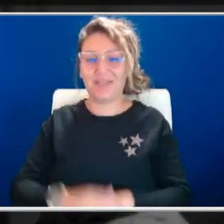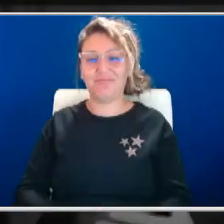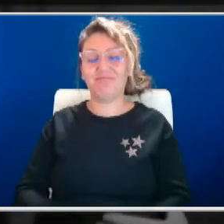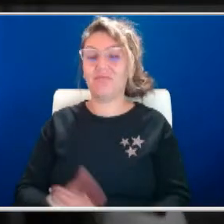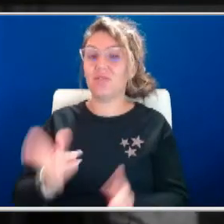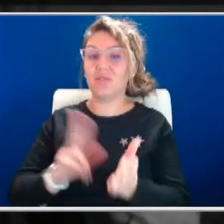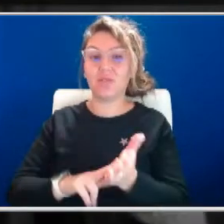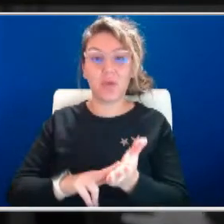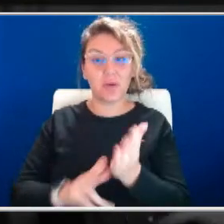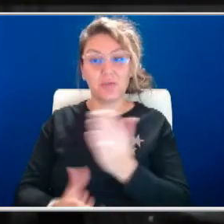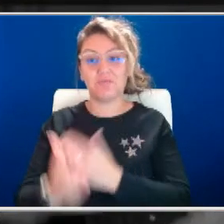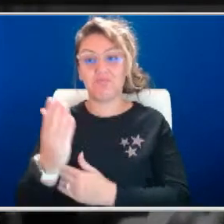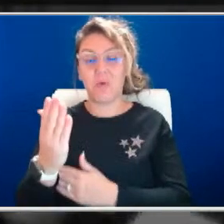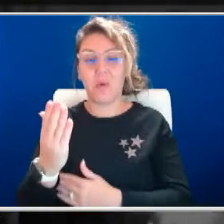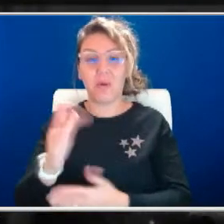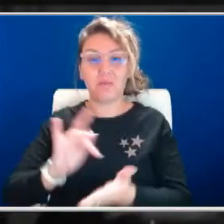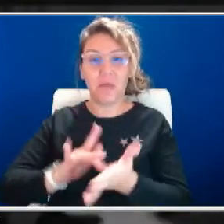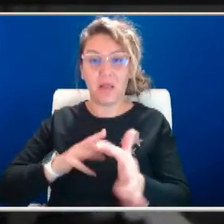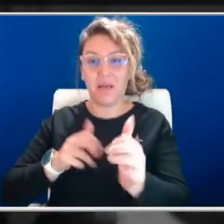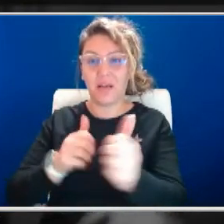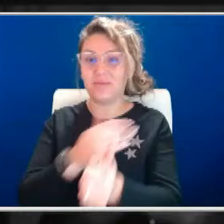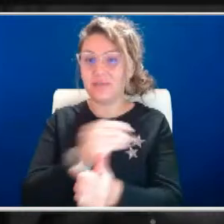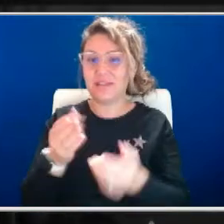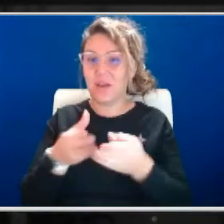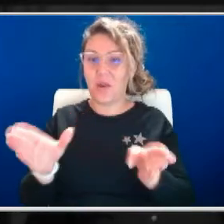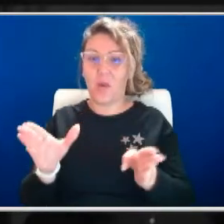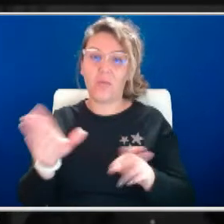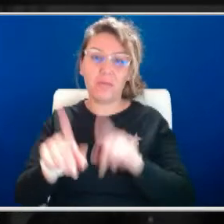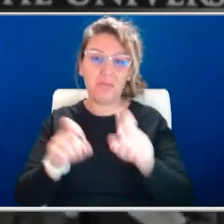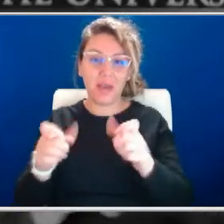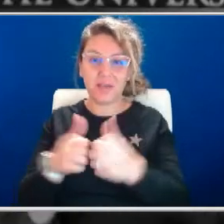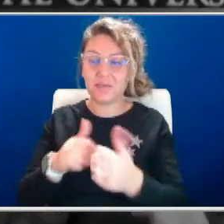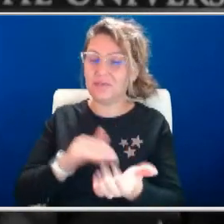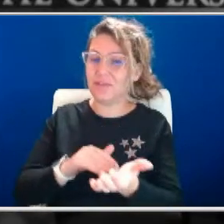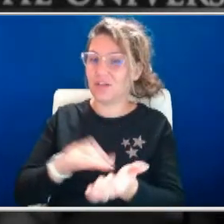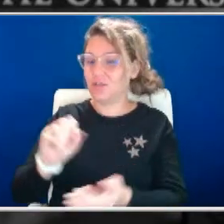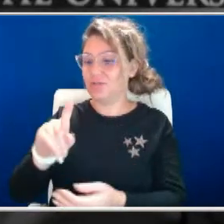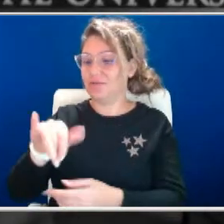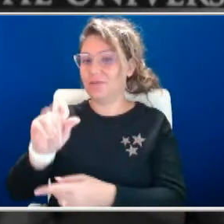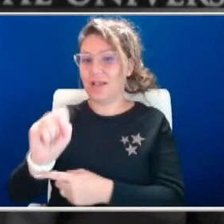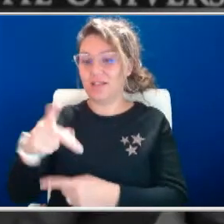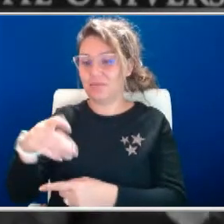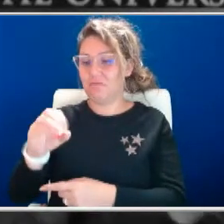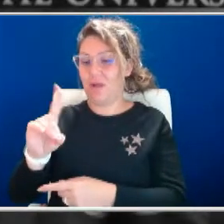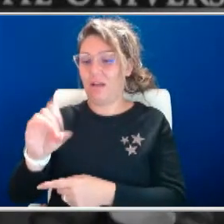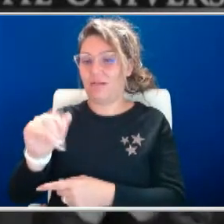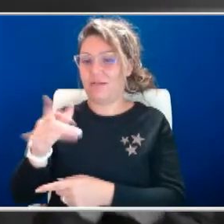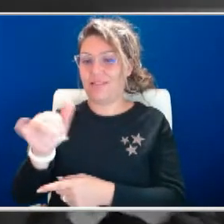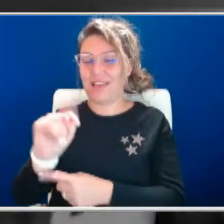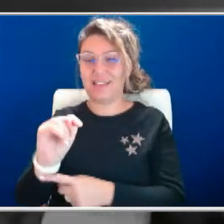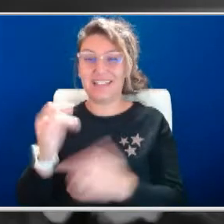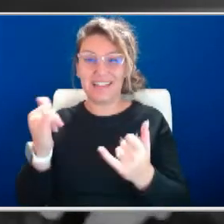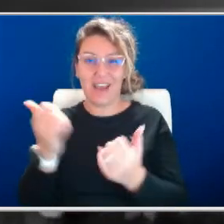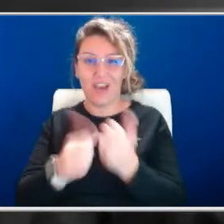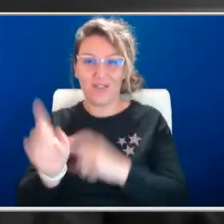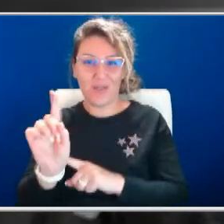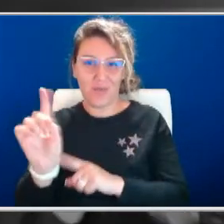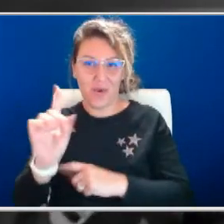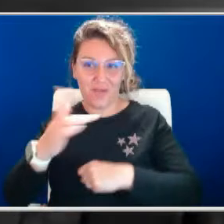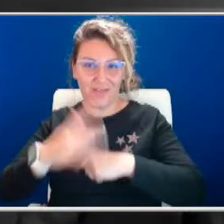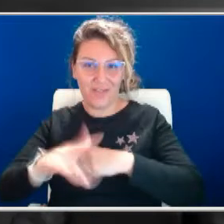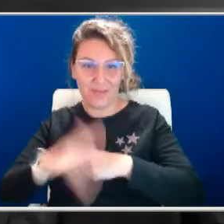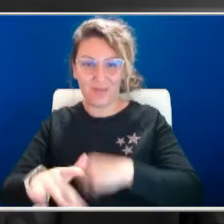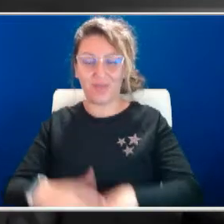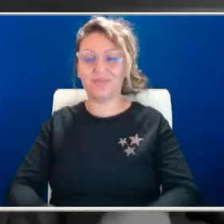Subscribe to our Morning Medical Update and Open Mics with Dr. Stites podcasts. Now, everywhere podcasts are available.